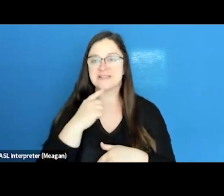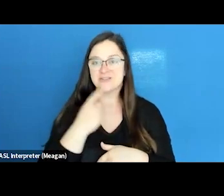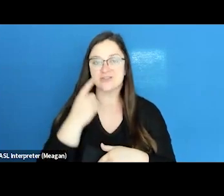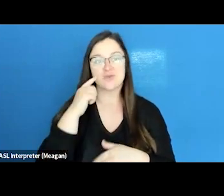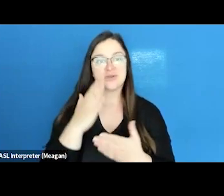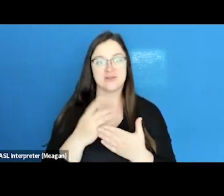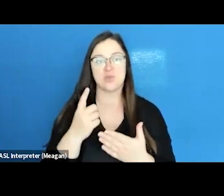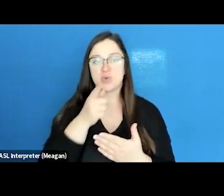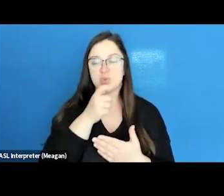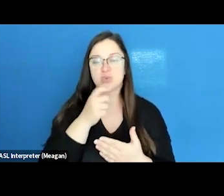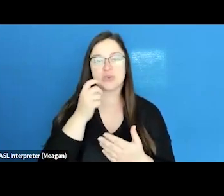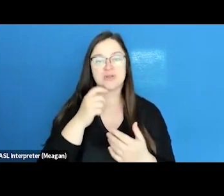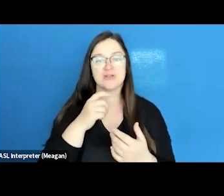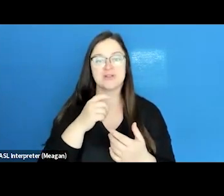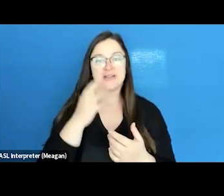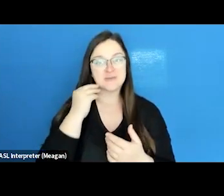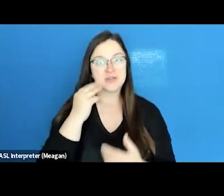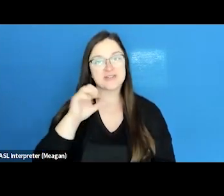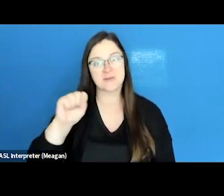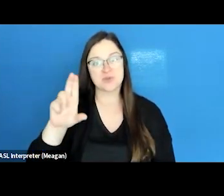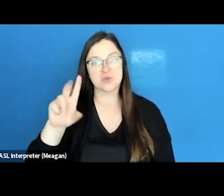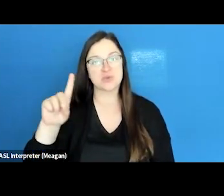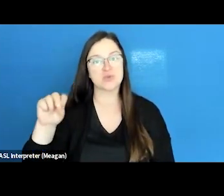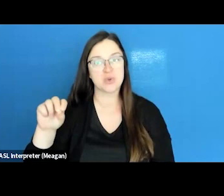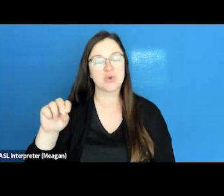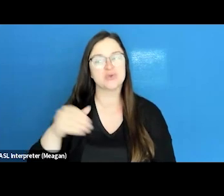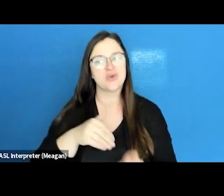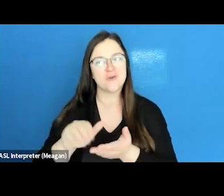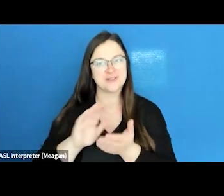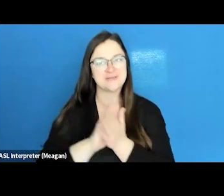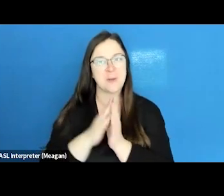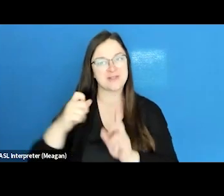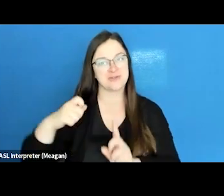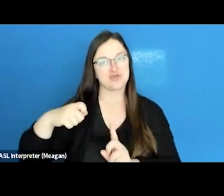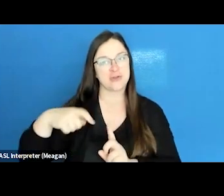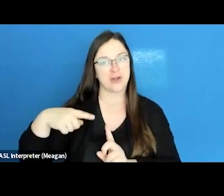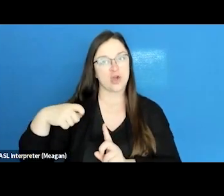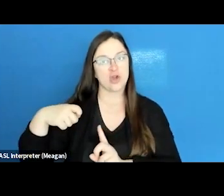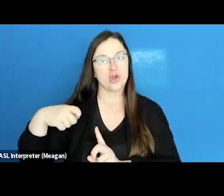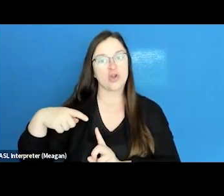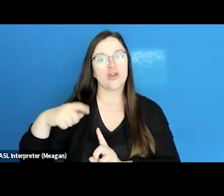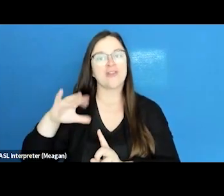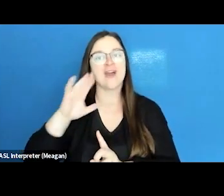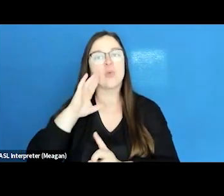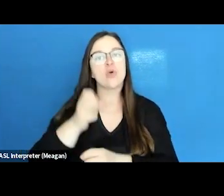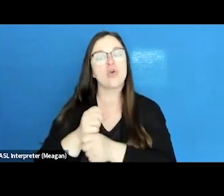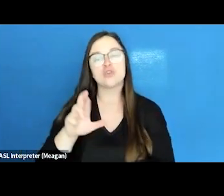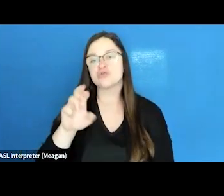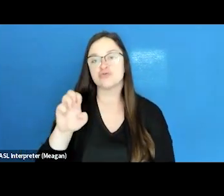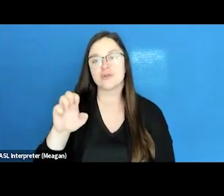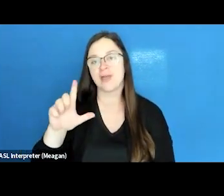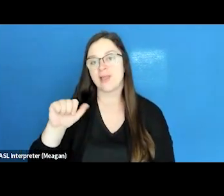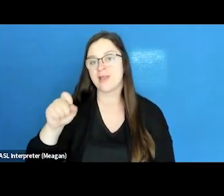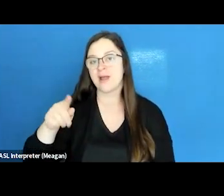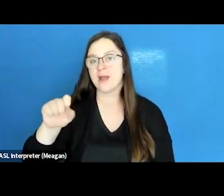be a trigger that will probably result in a relapse if it's not properly